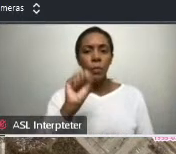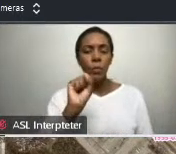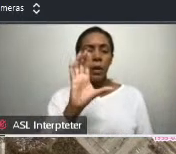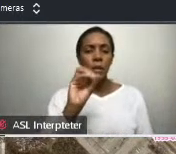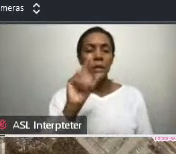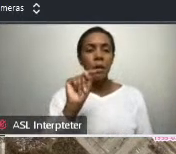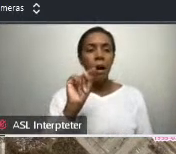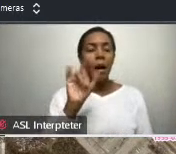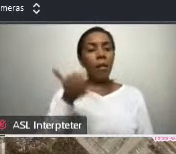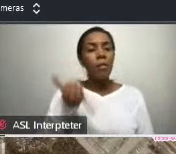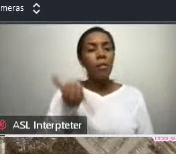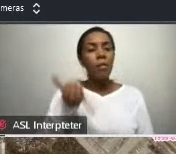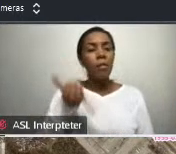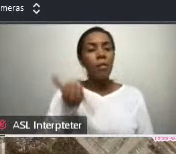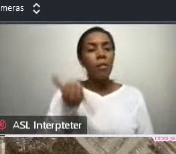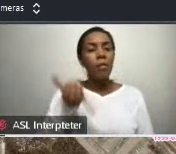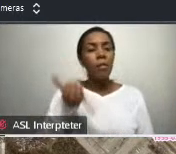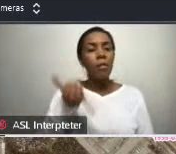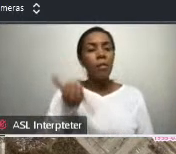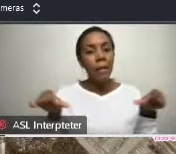our areas that is